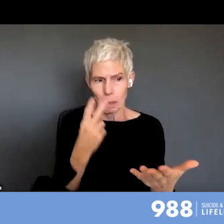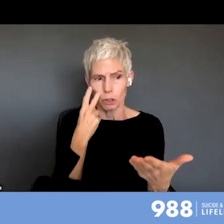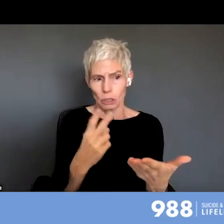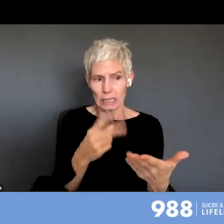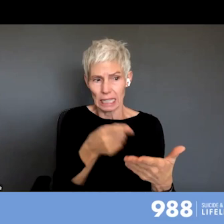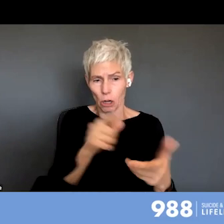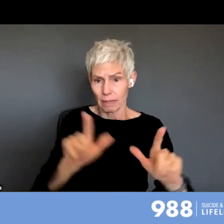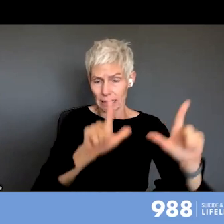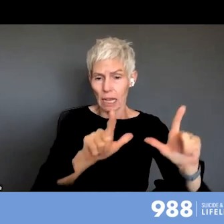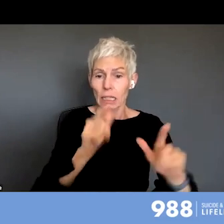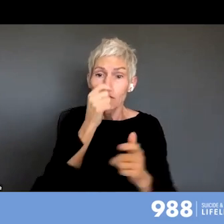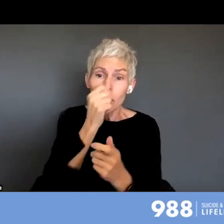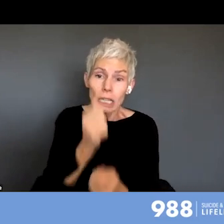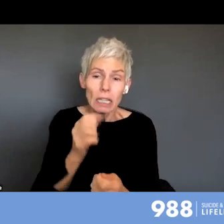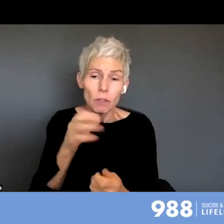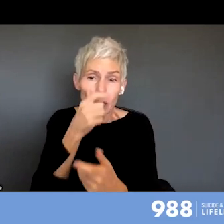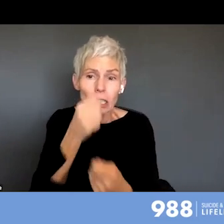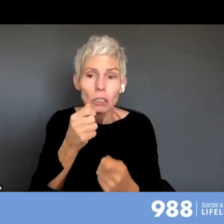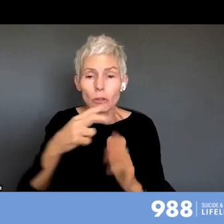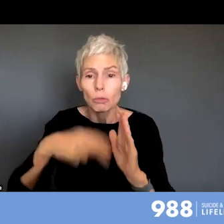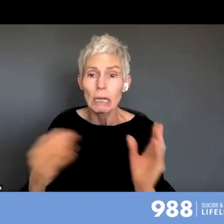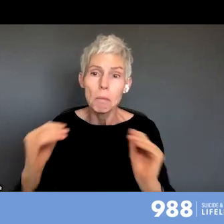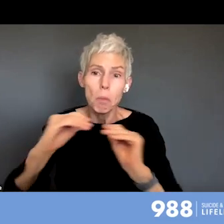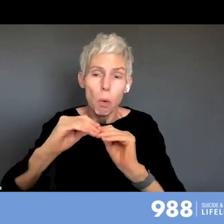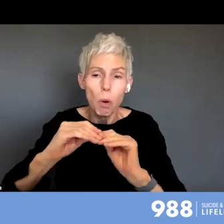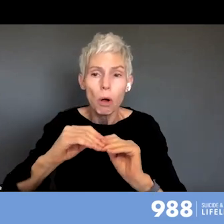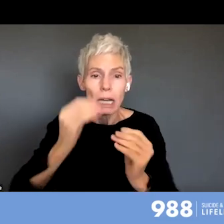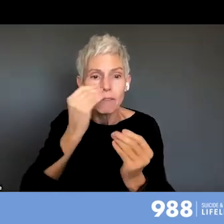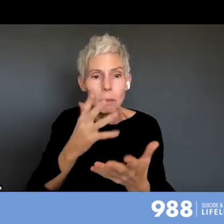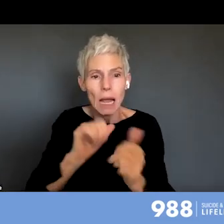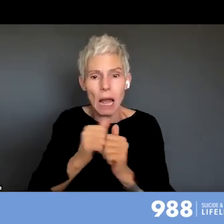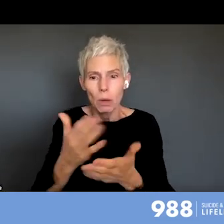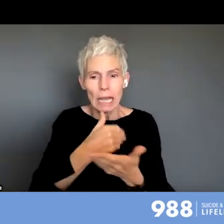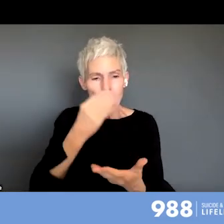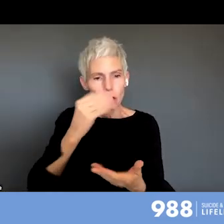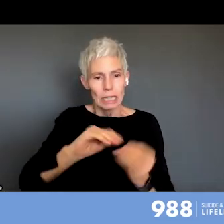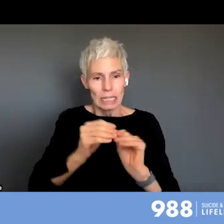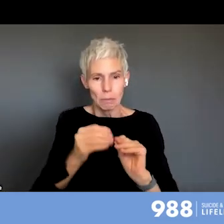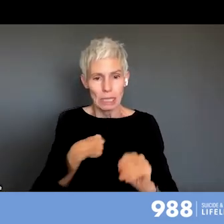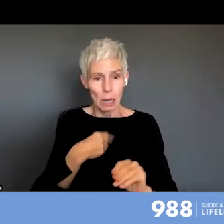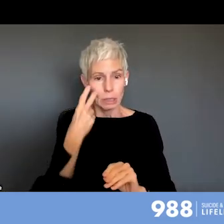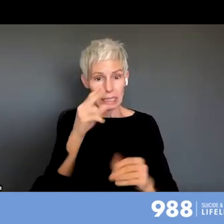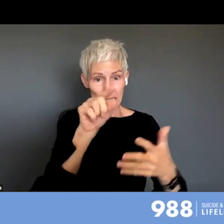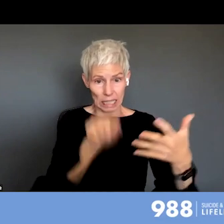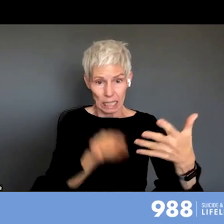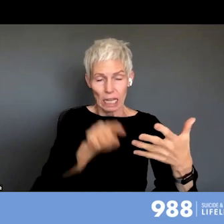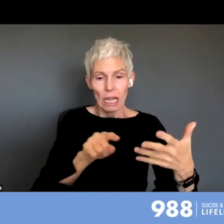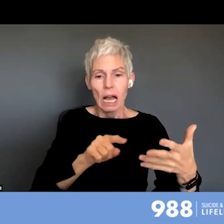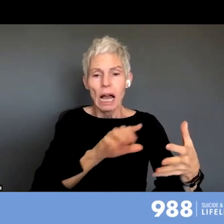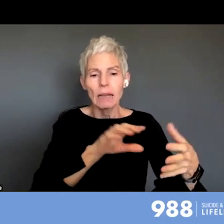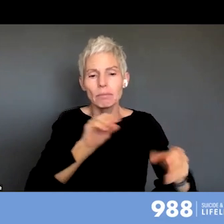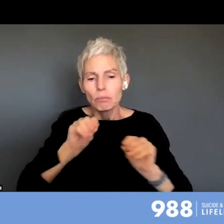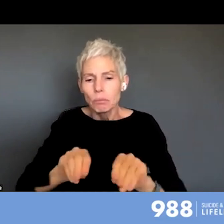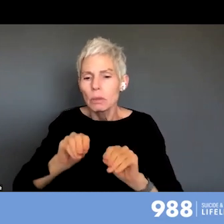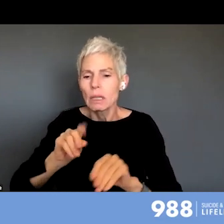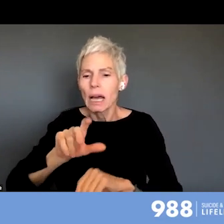if you're interested in reading more about how we got these numbers that you'll be seeing here, I just put a link in the chat to the white paper